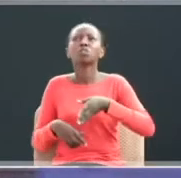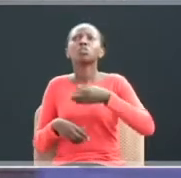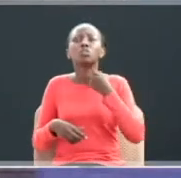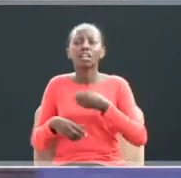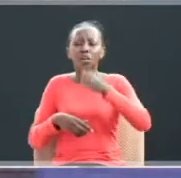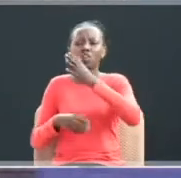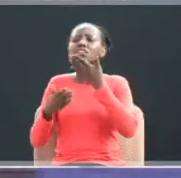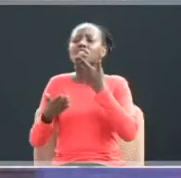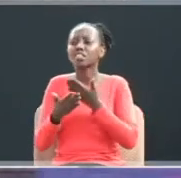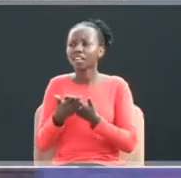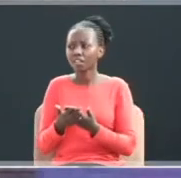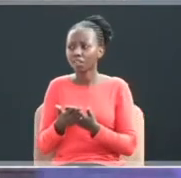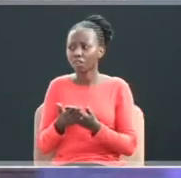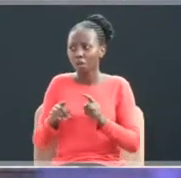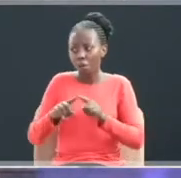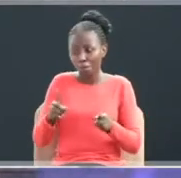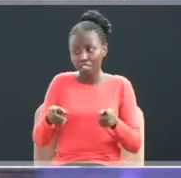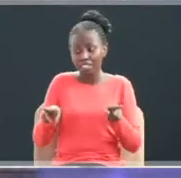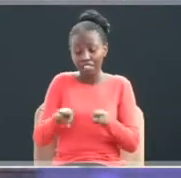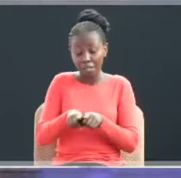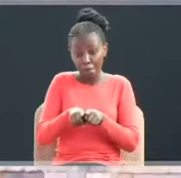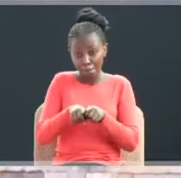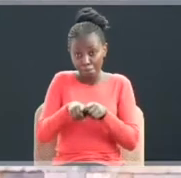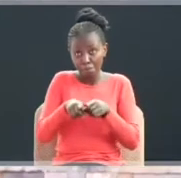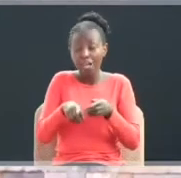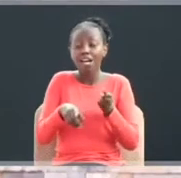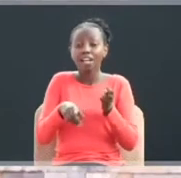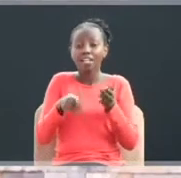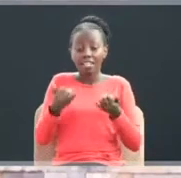come today. But even tonight, I'm waiting for you.